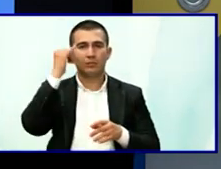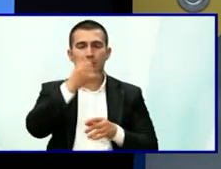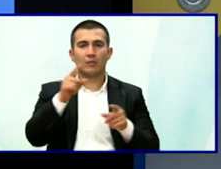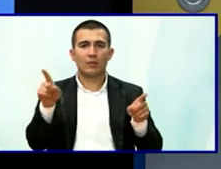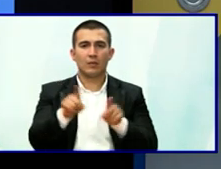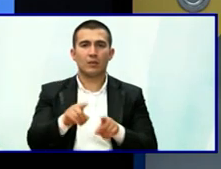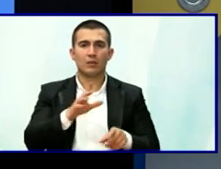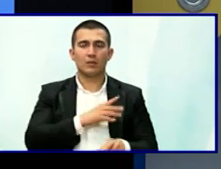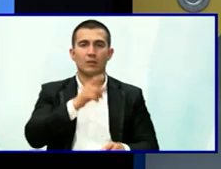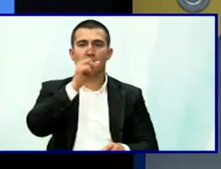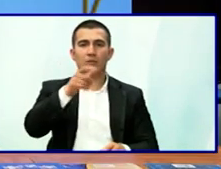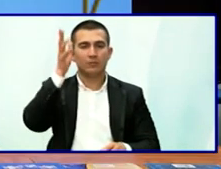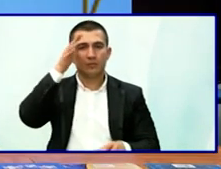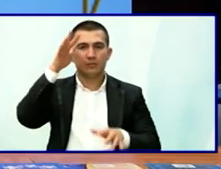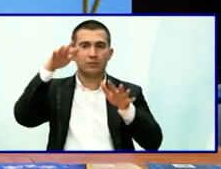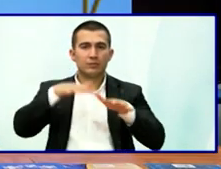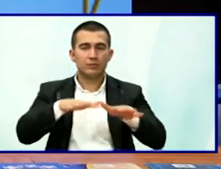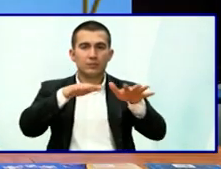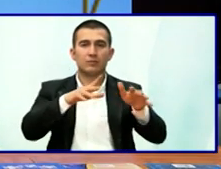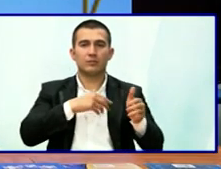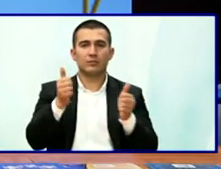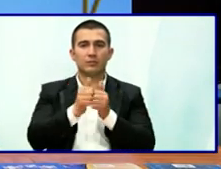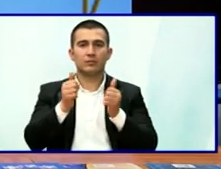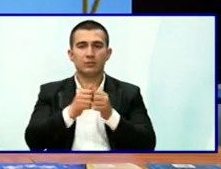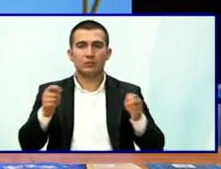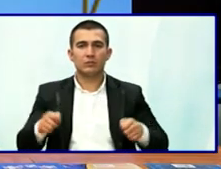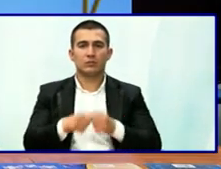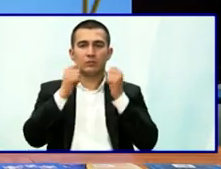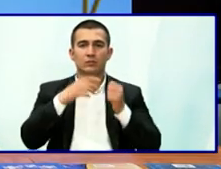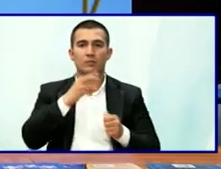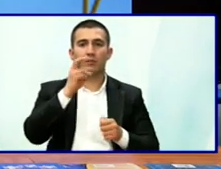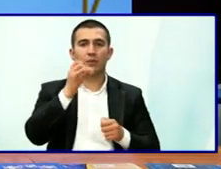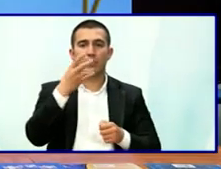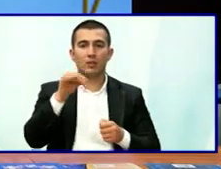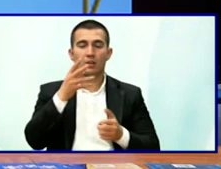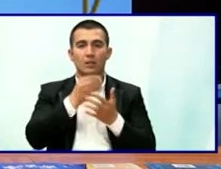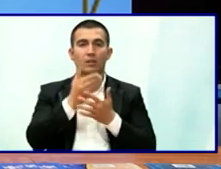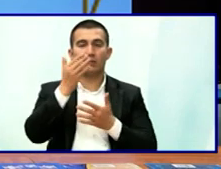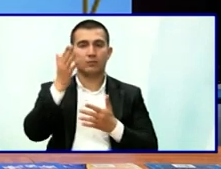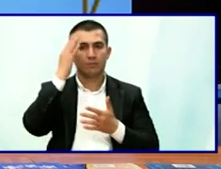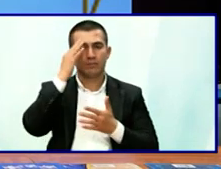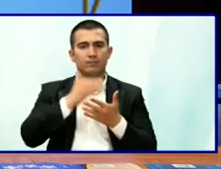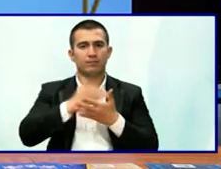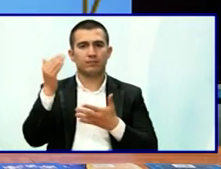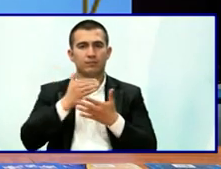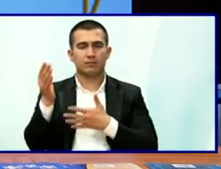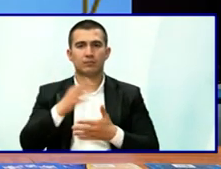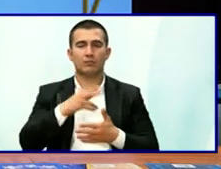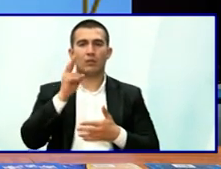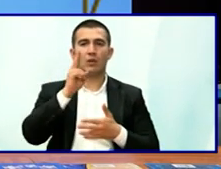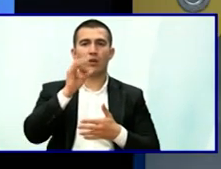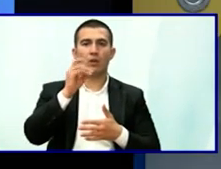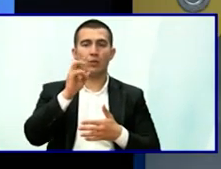hali, dengiz ortdi yoritdi ilk bor Beruniyning aql mash'ali. Kolumbda